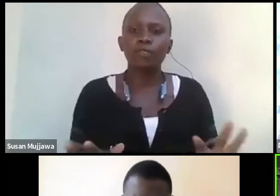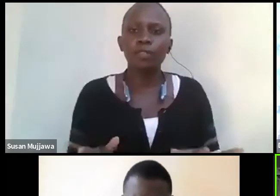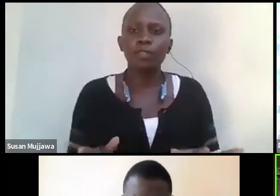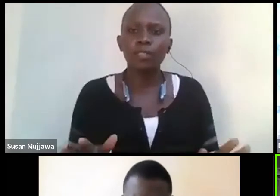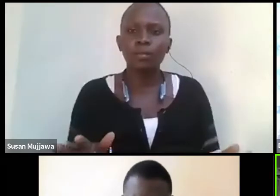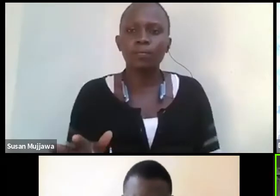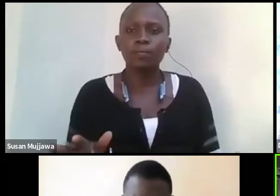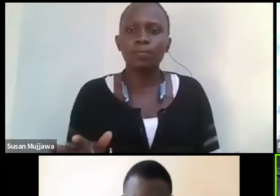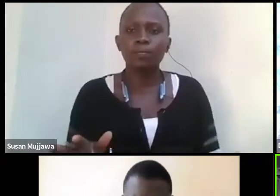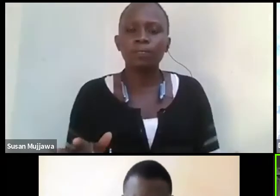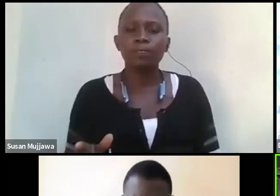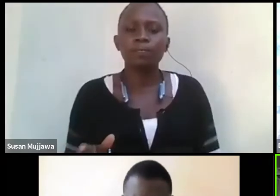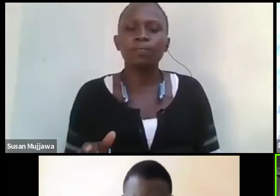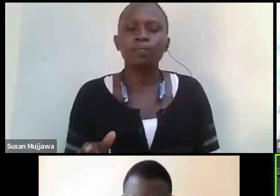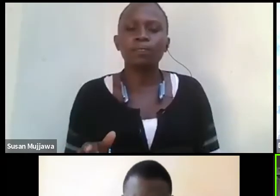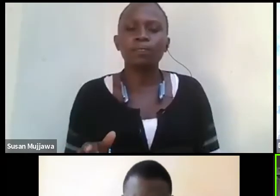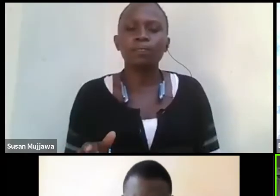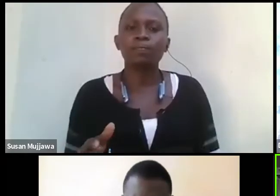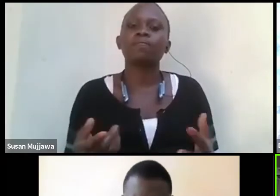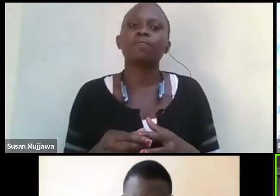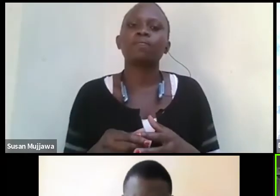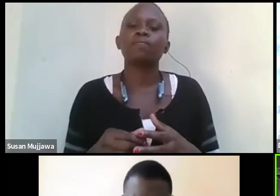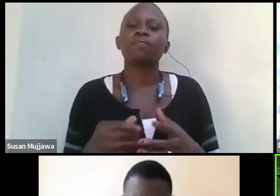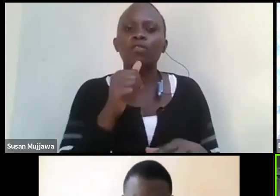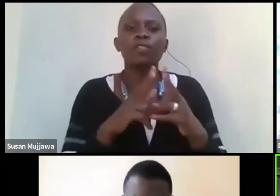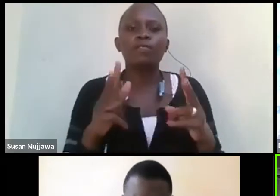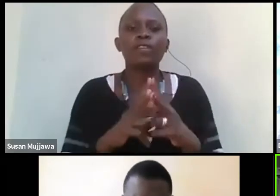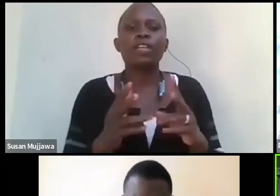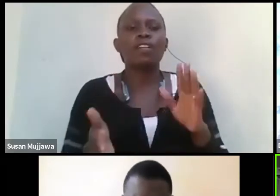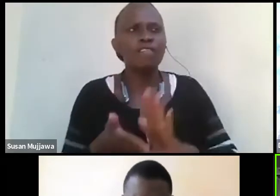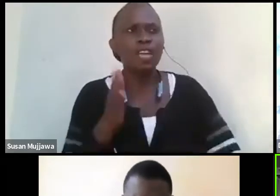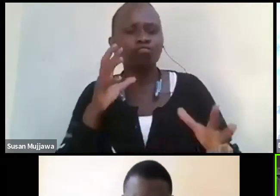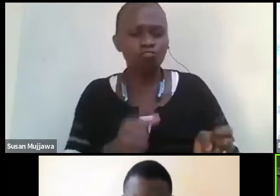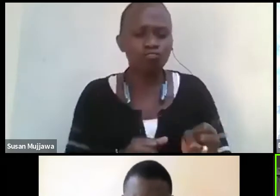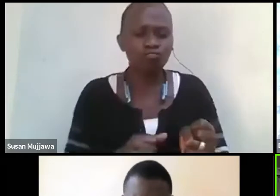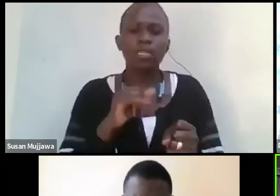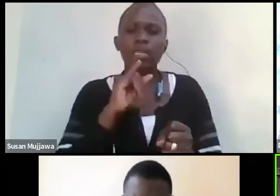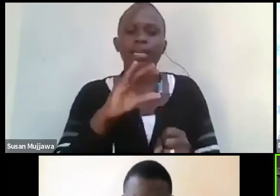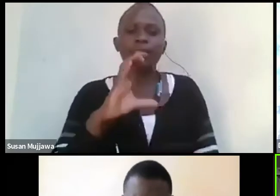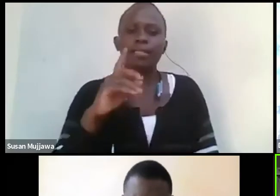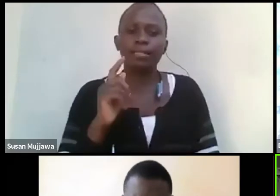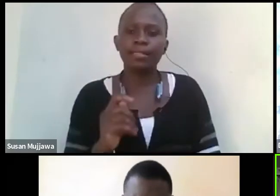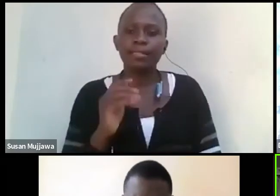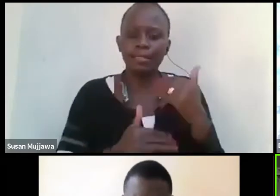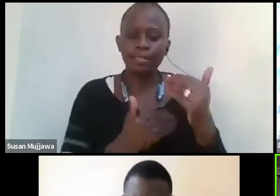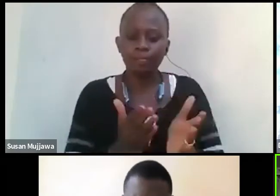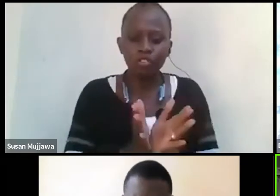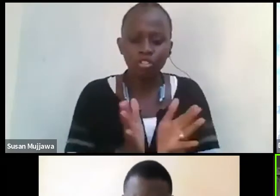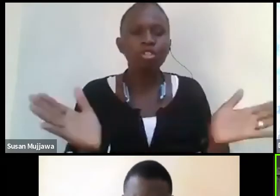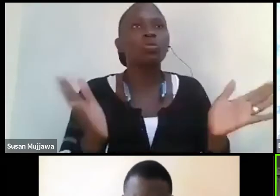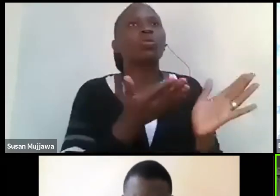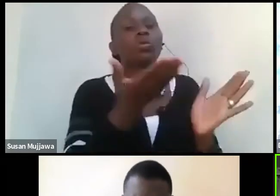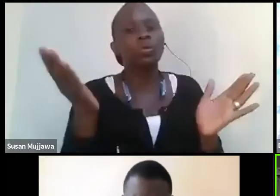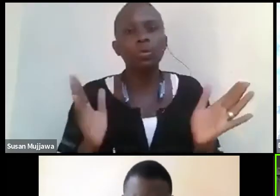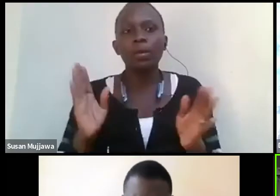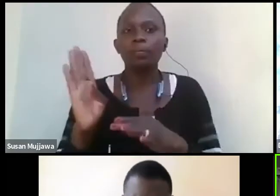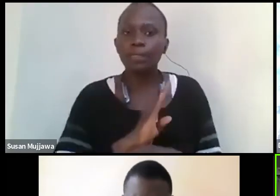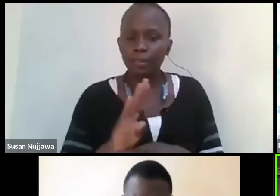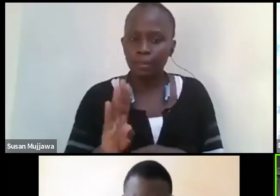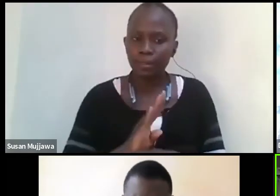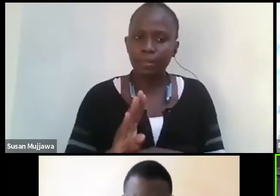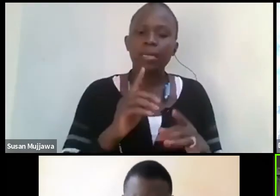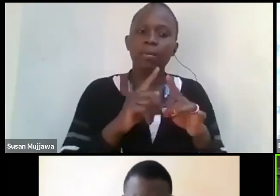to adopt ICT systems, and I think it's general across businesses. However, when we get into a situation where it's a